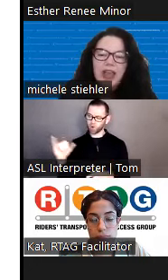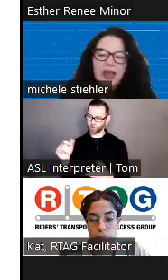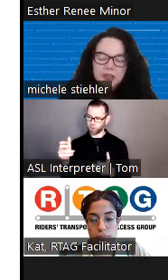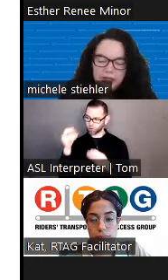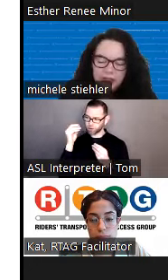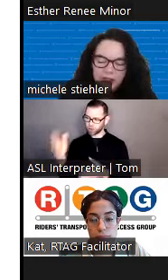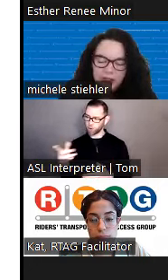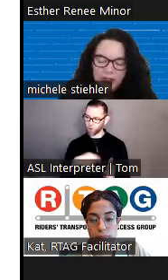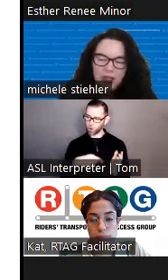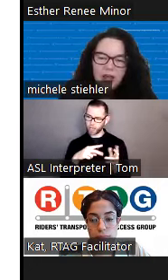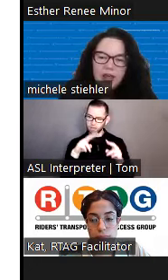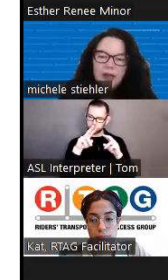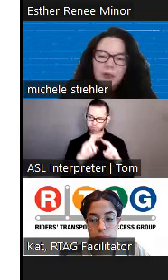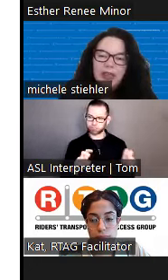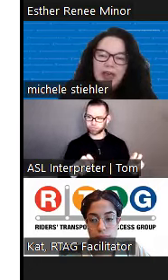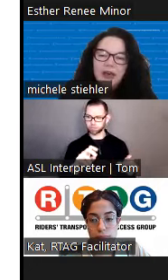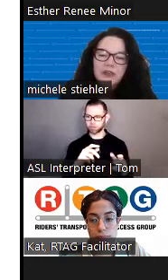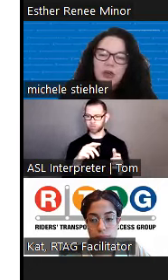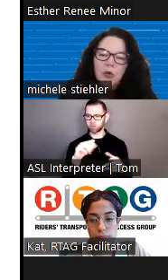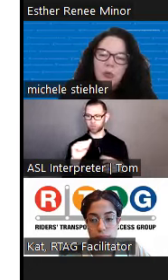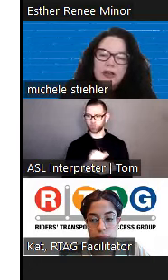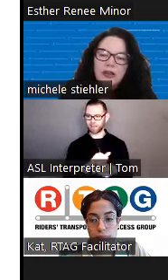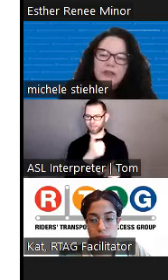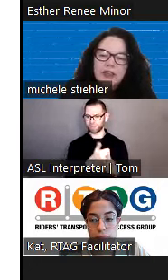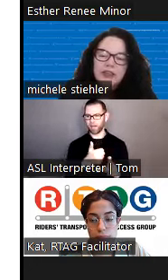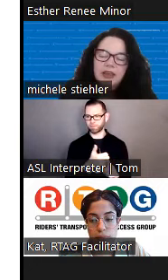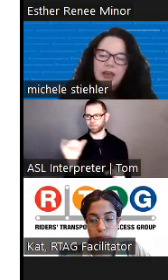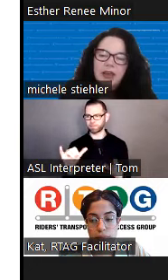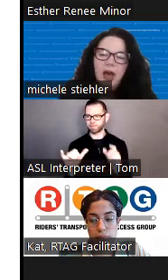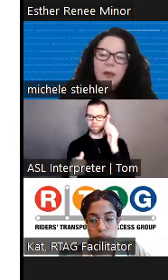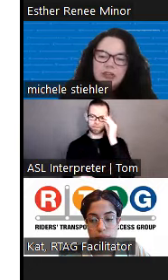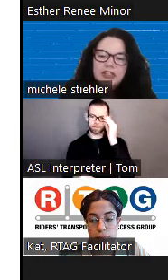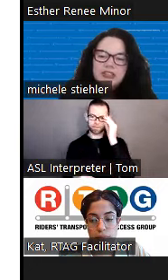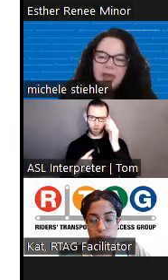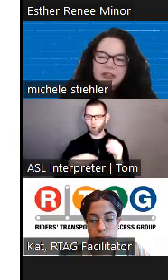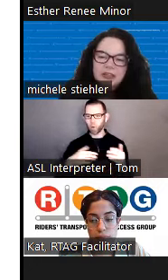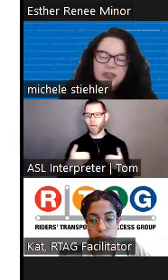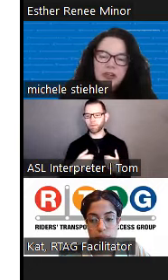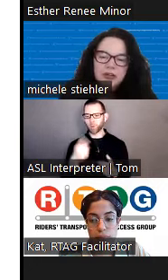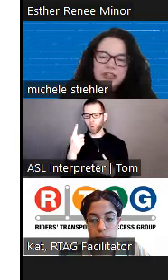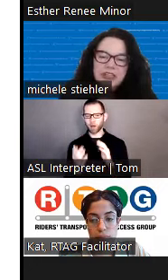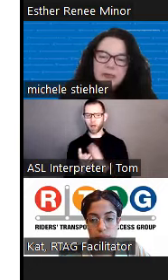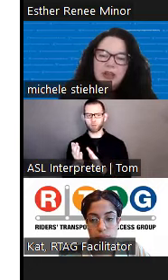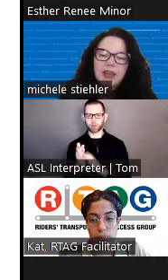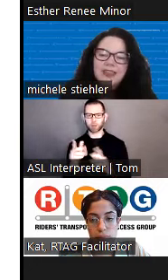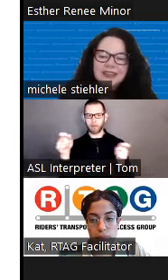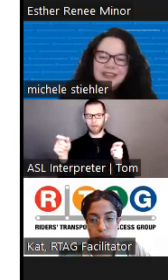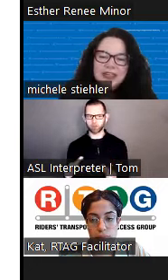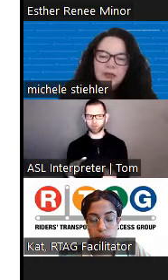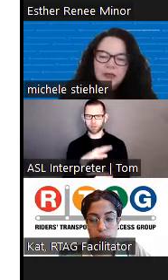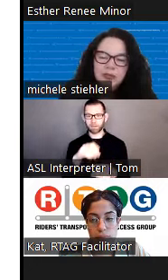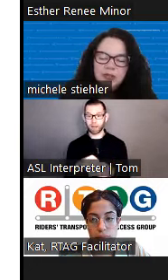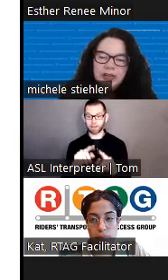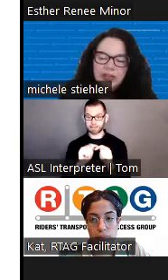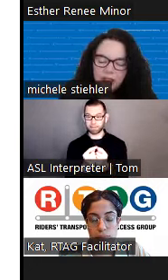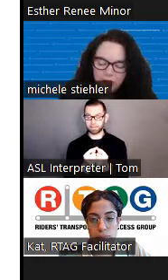look at the training, and we have one of the operations managers on our team that's sitting